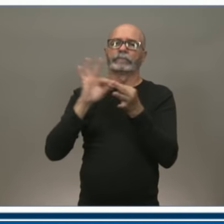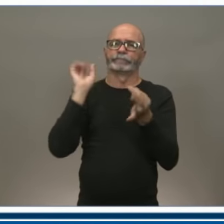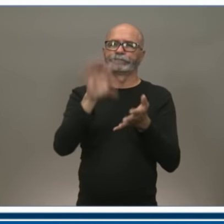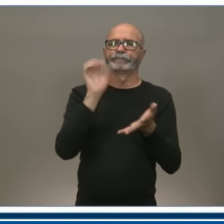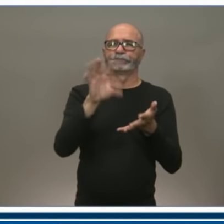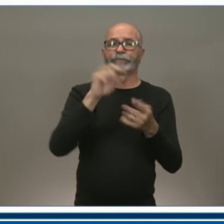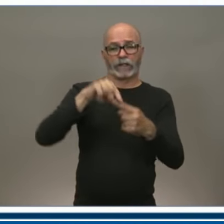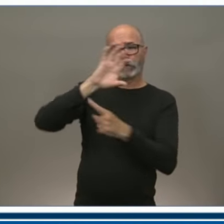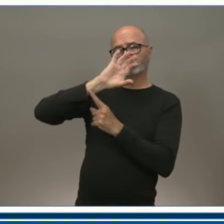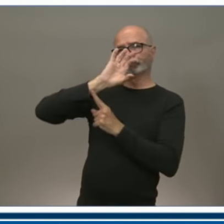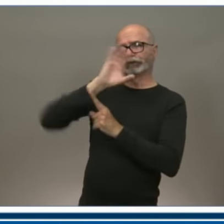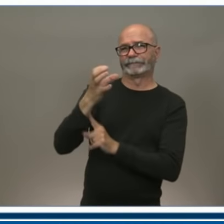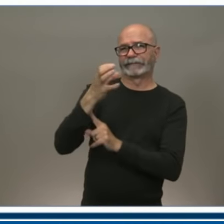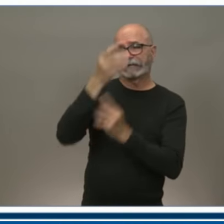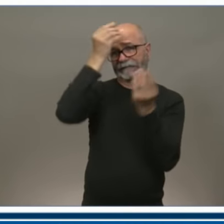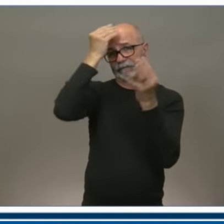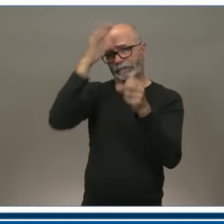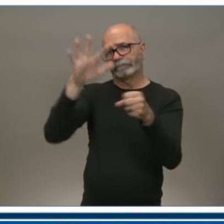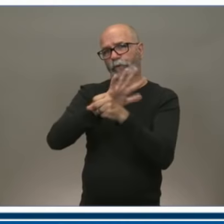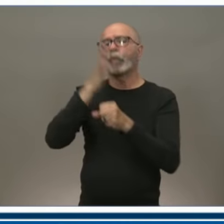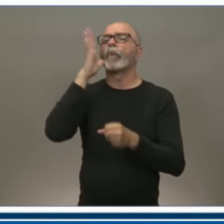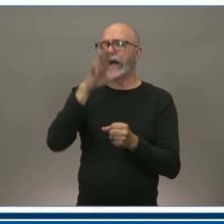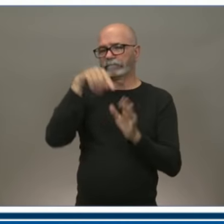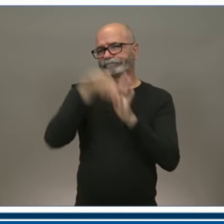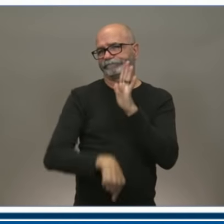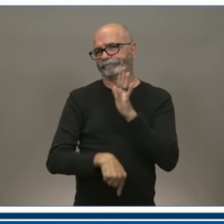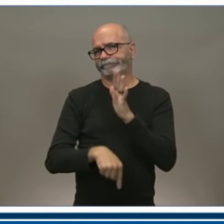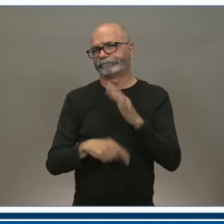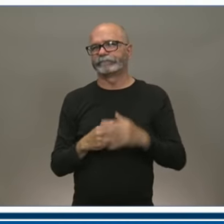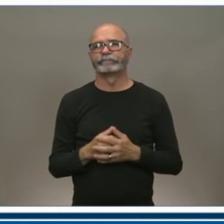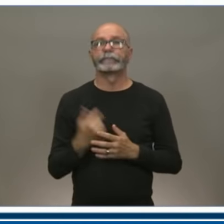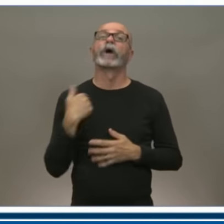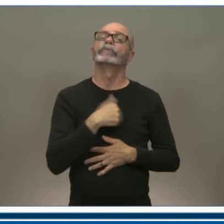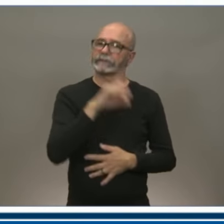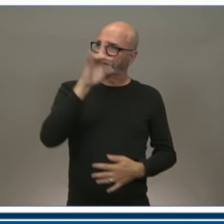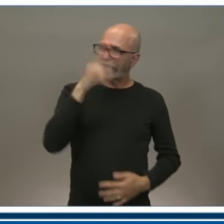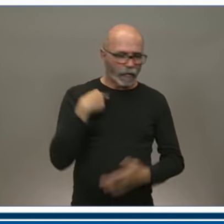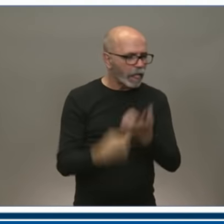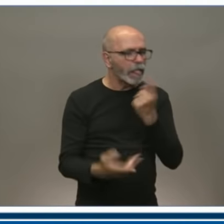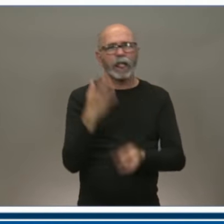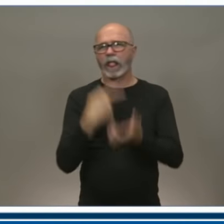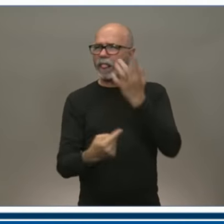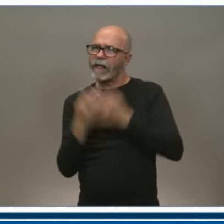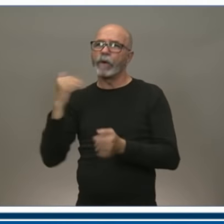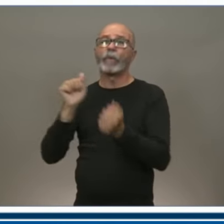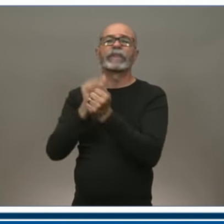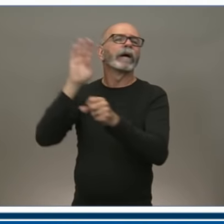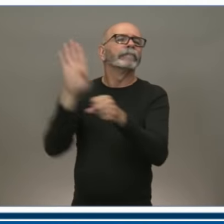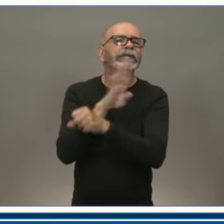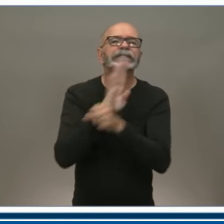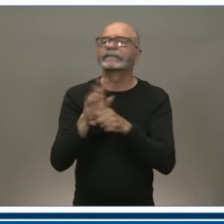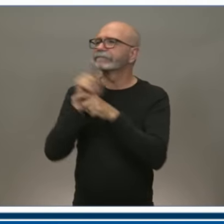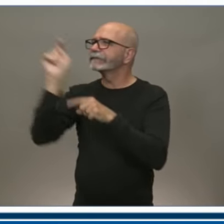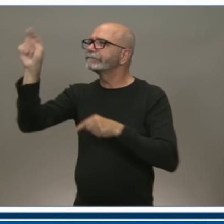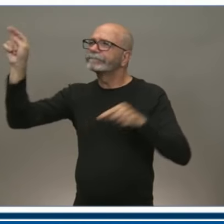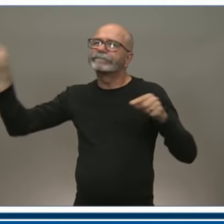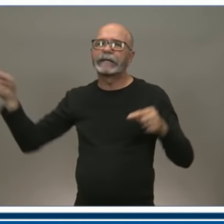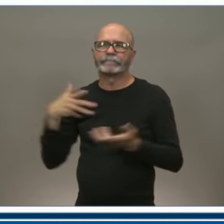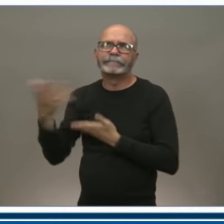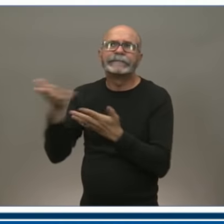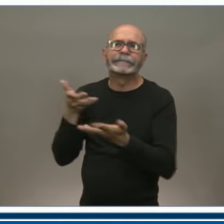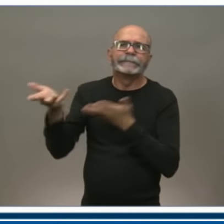detail. We've also started some conversations with kind of business and sectors, including the